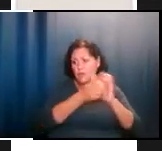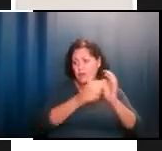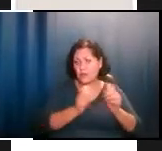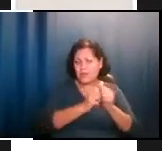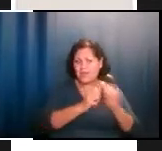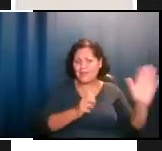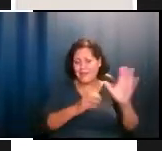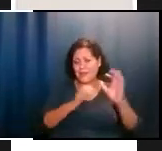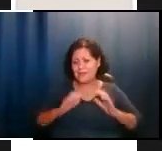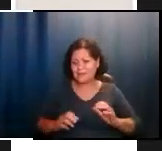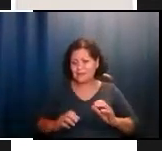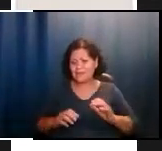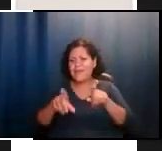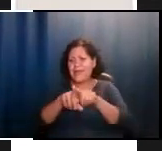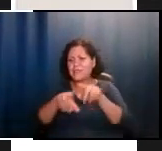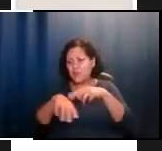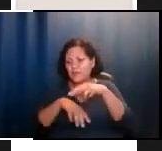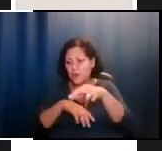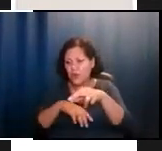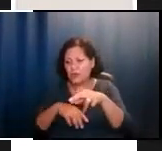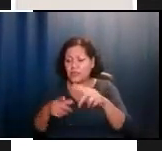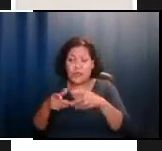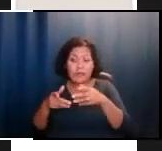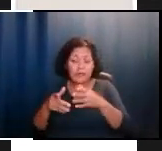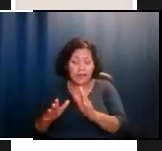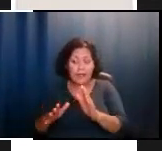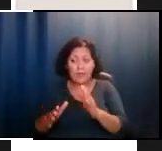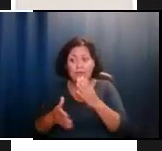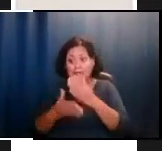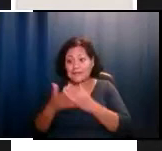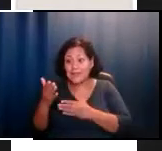as a referral, to allow